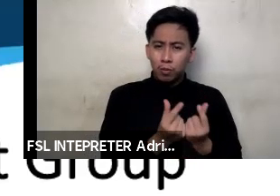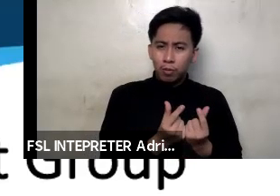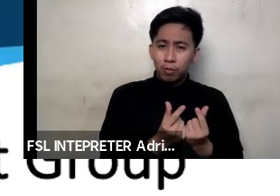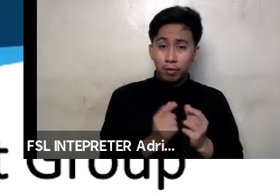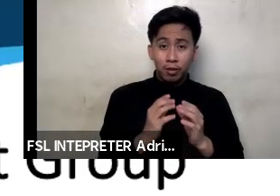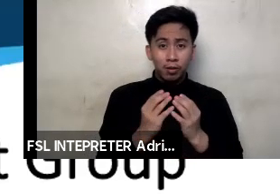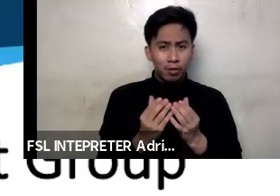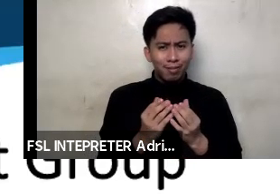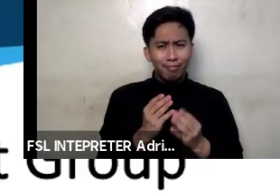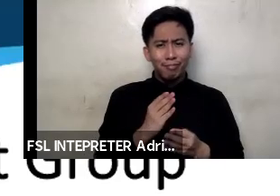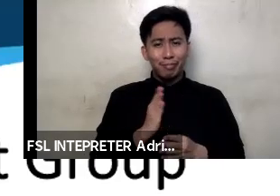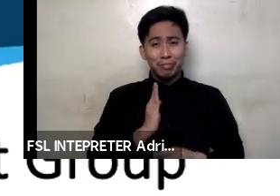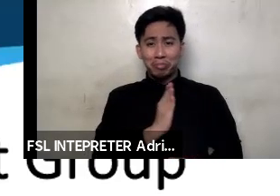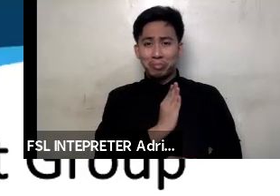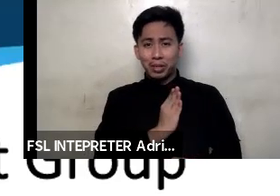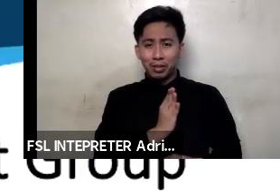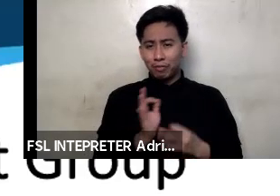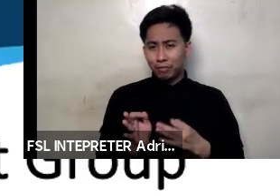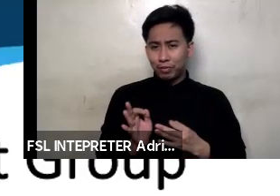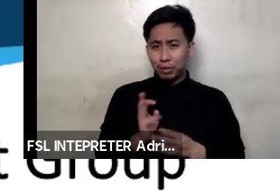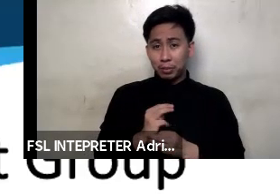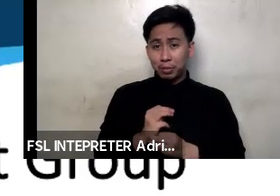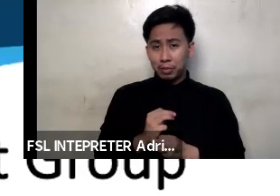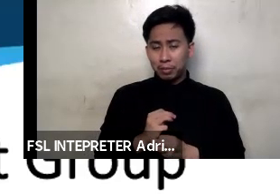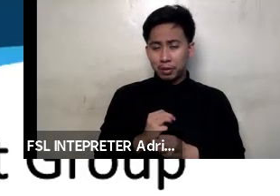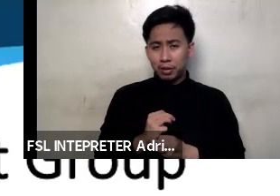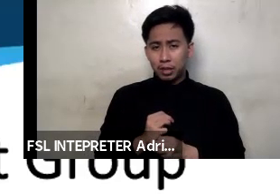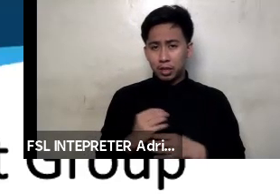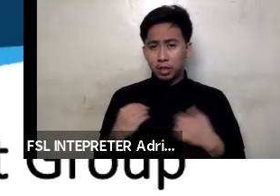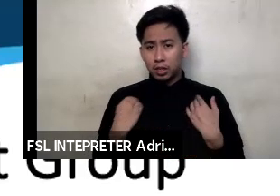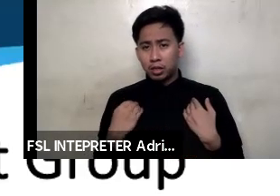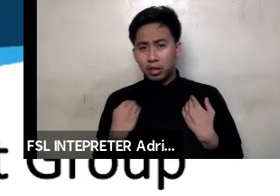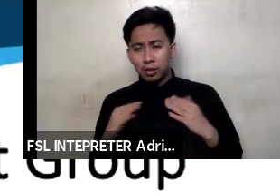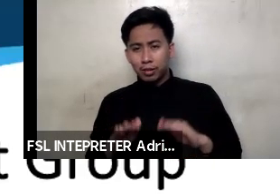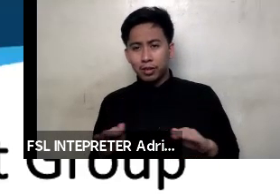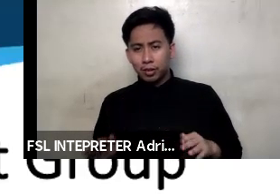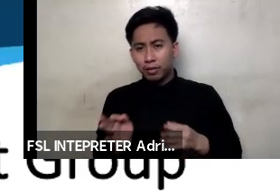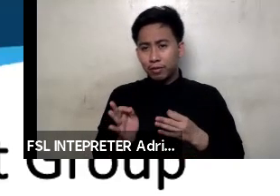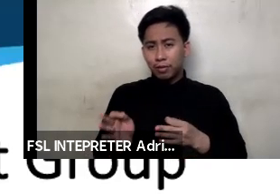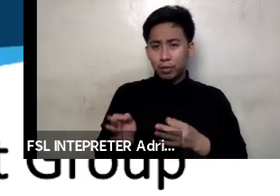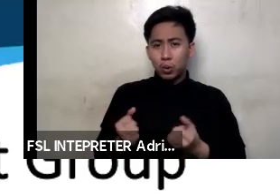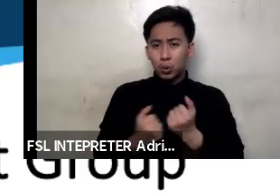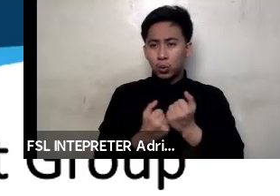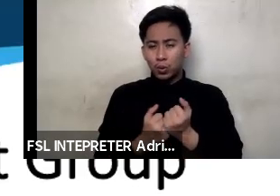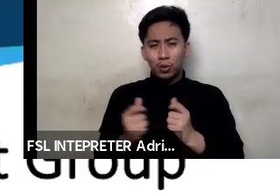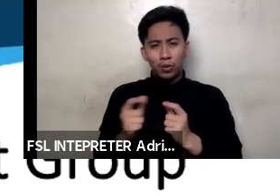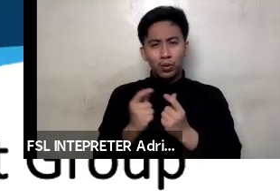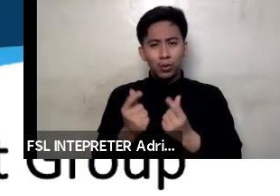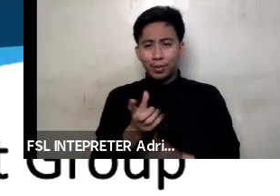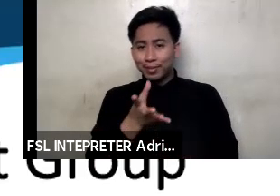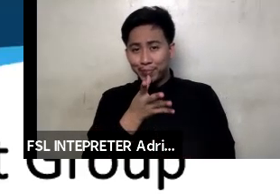isang breastfeeding or infant and young child feeding support group o grupo ng mga